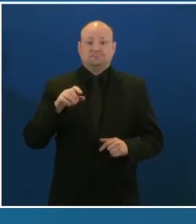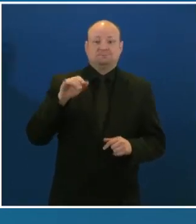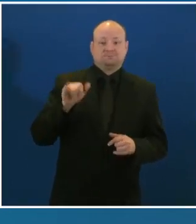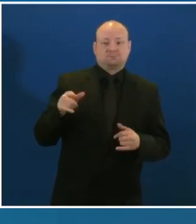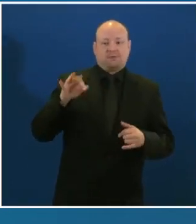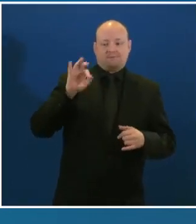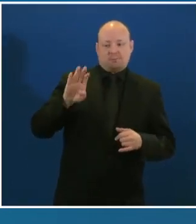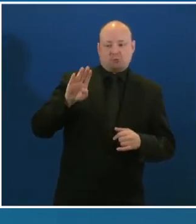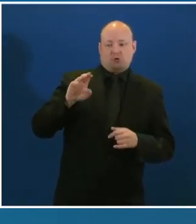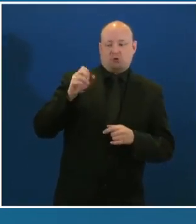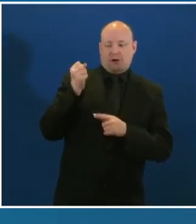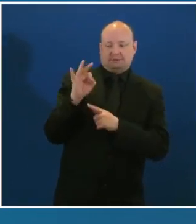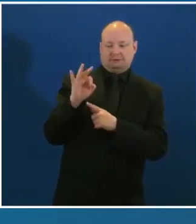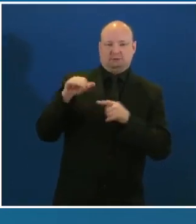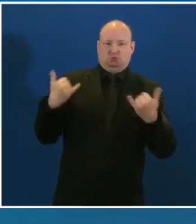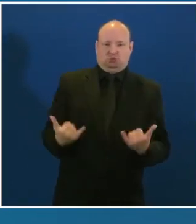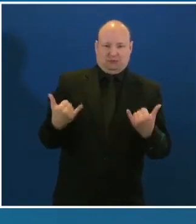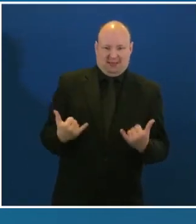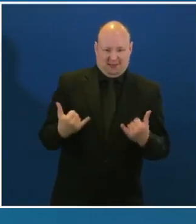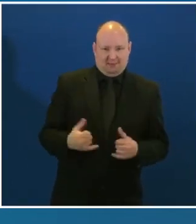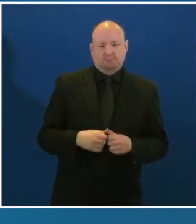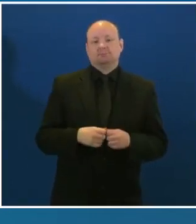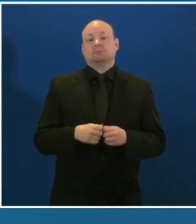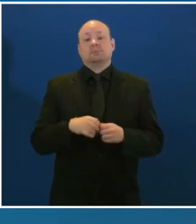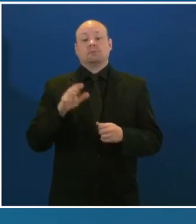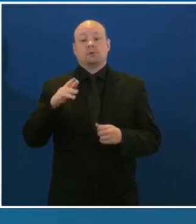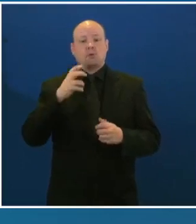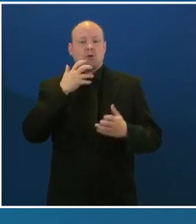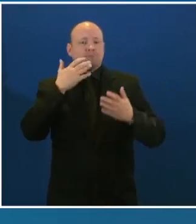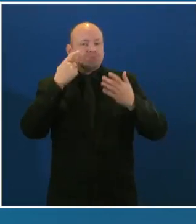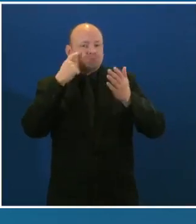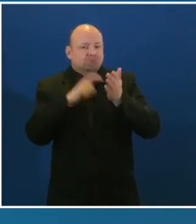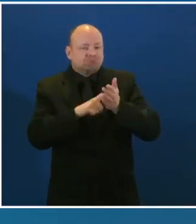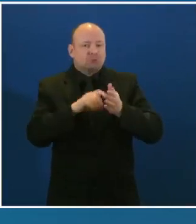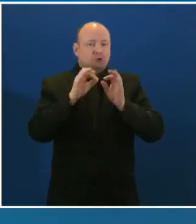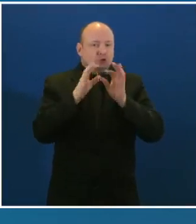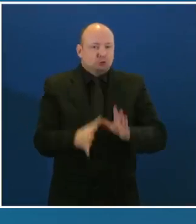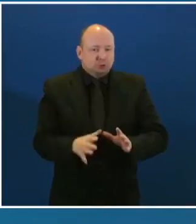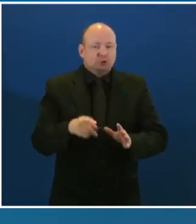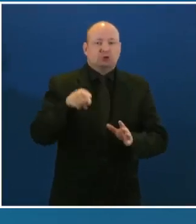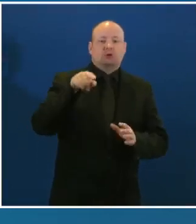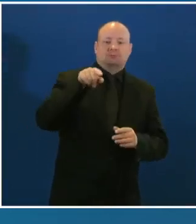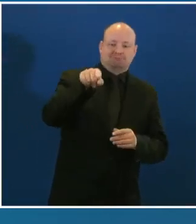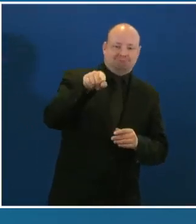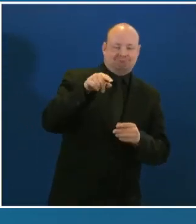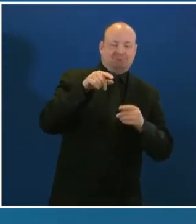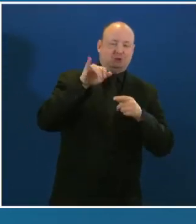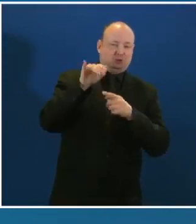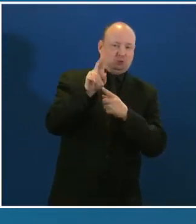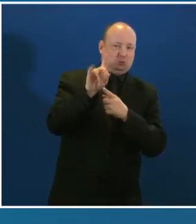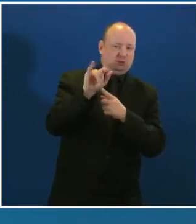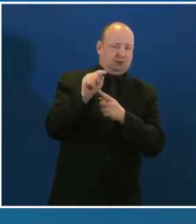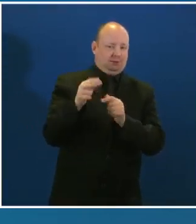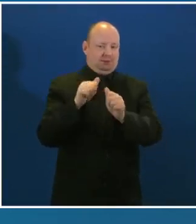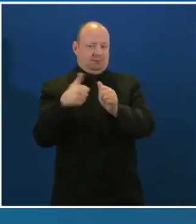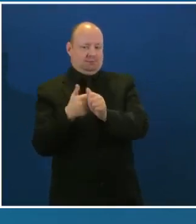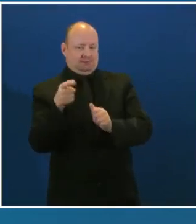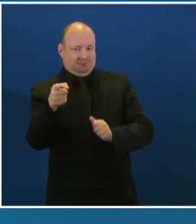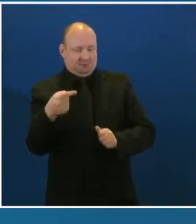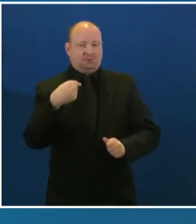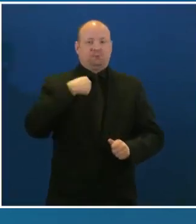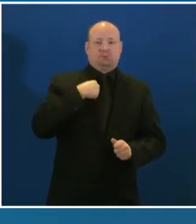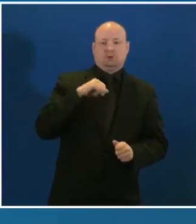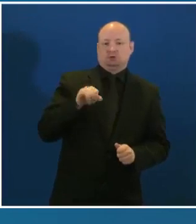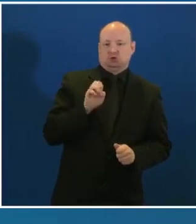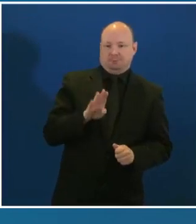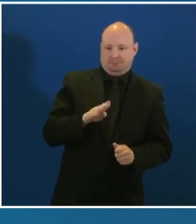Judith and Jeb, our American Sign Language interpreters today. Well, we finally got some good news from Governor Inslee last week after more than